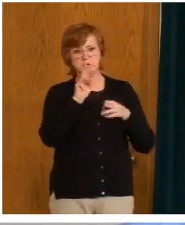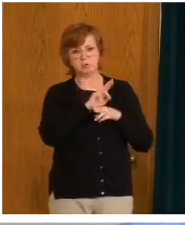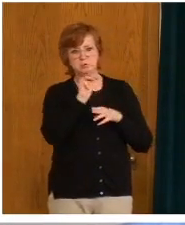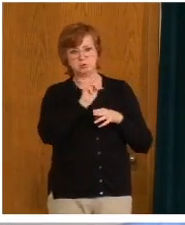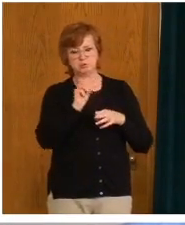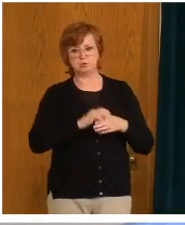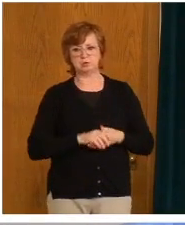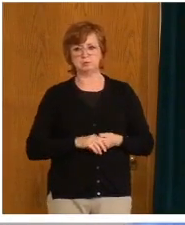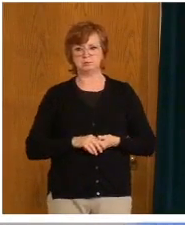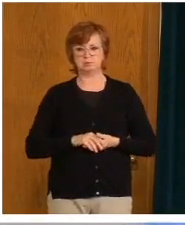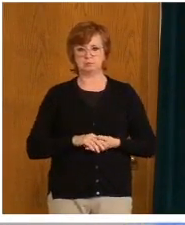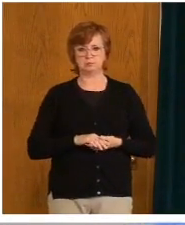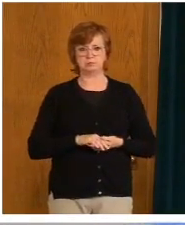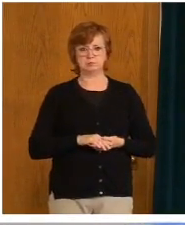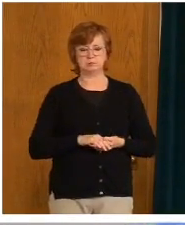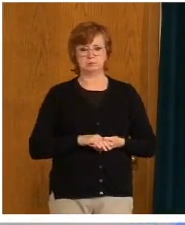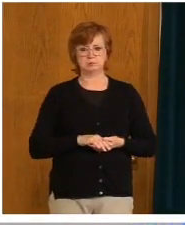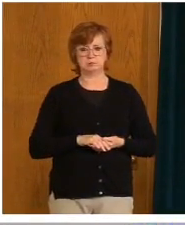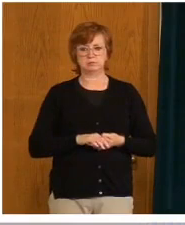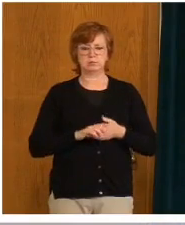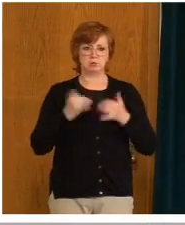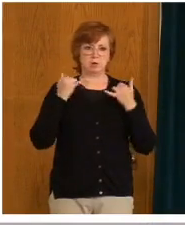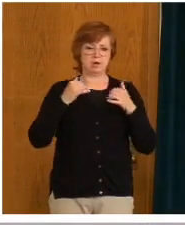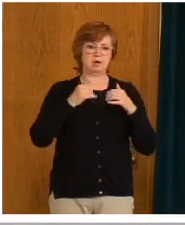second doses if you've received it on their first.